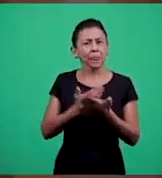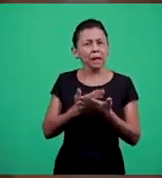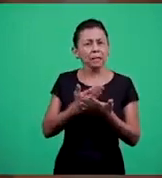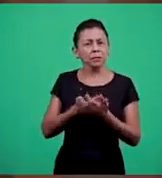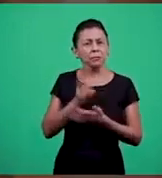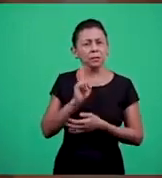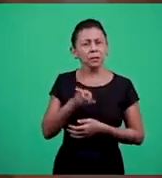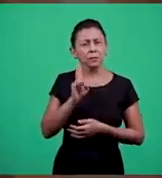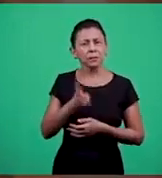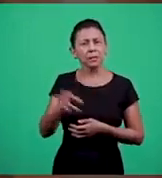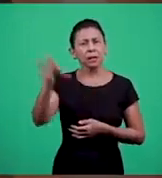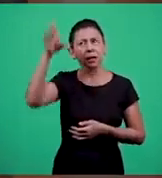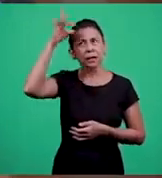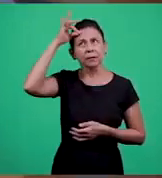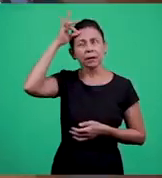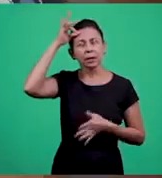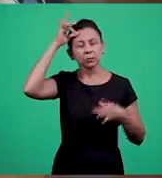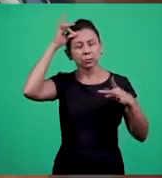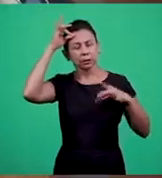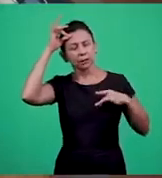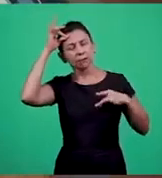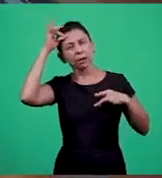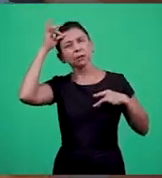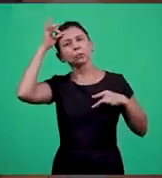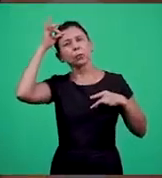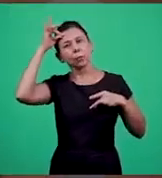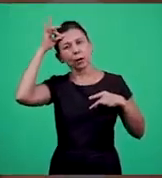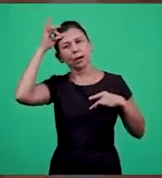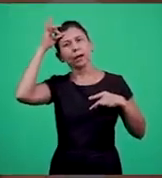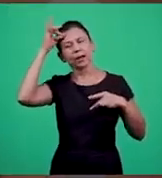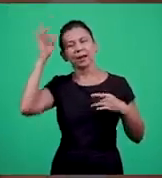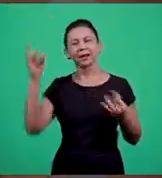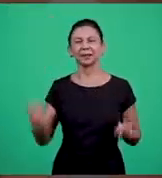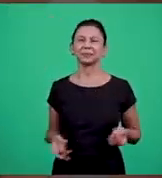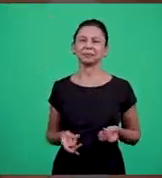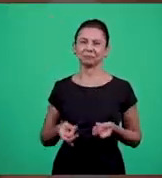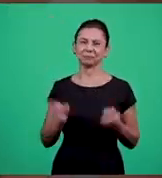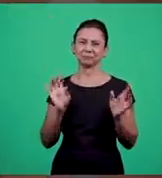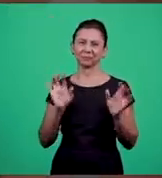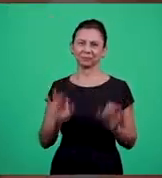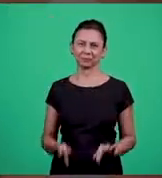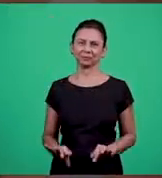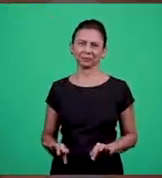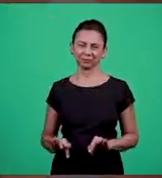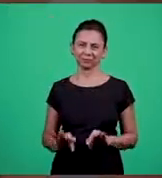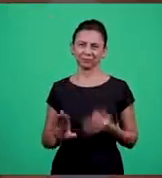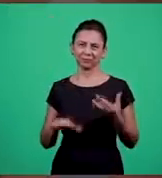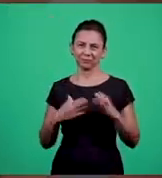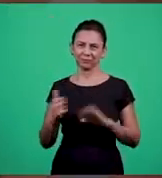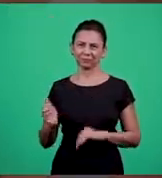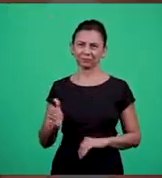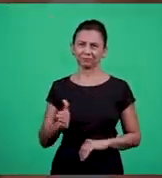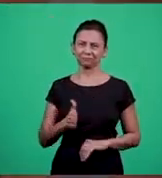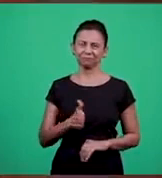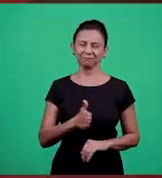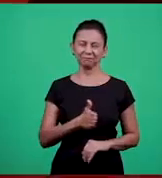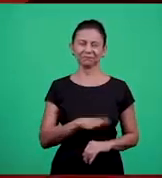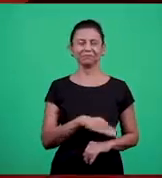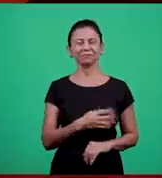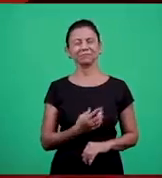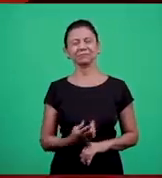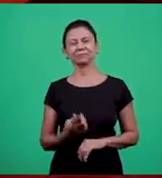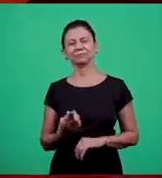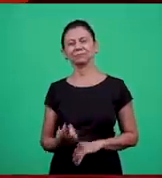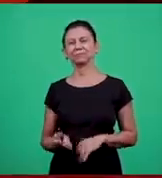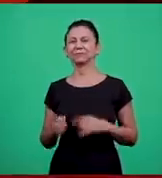up with him to live in eternity. May stay in our hearts. We're going to end by singing the song,